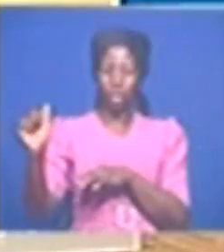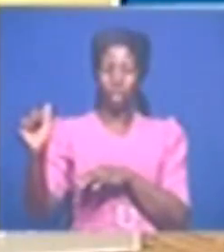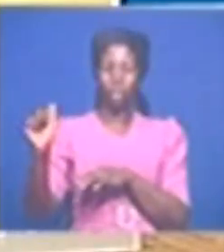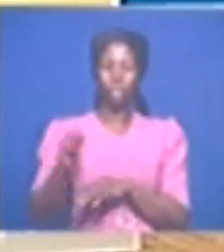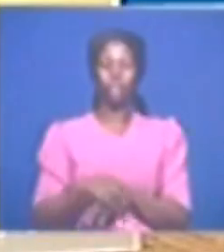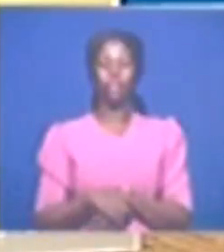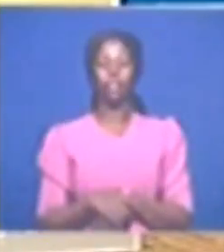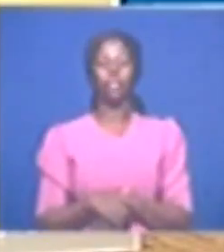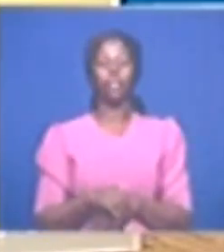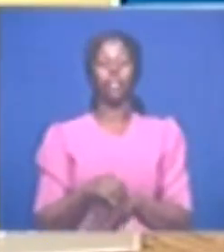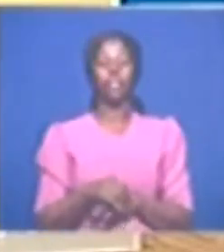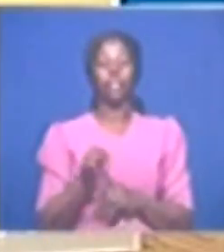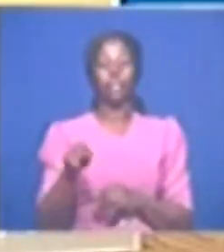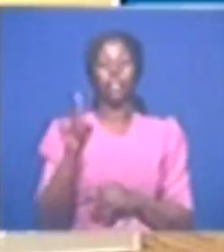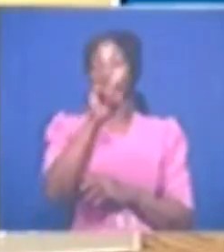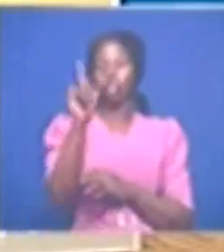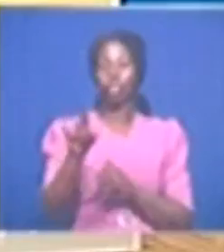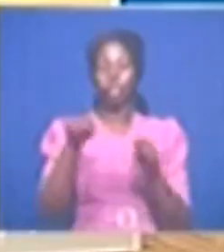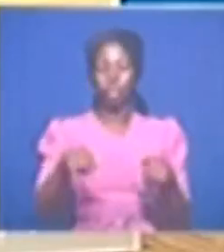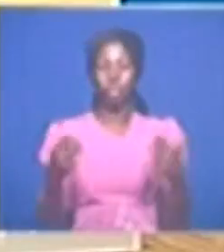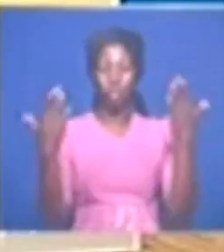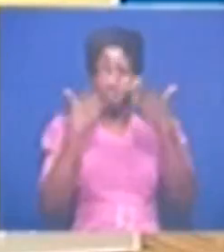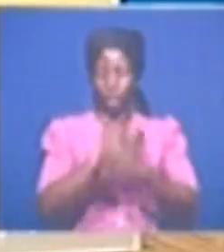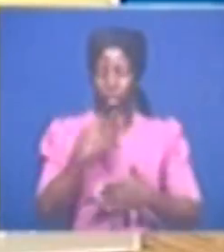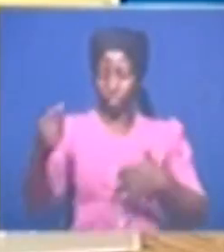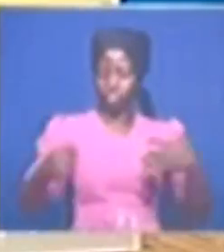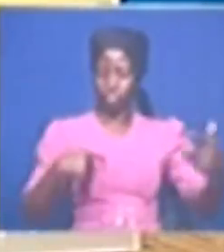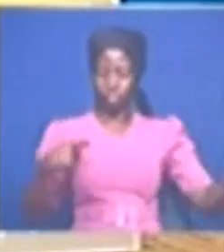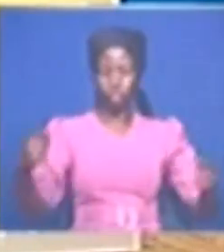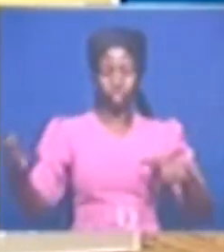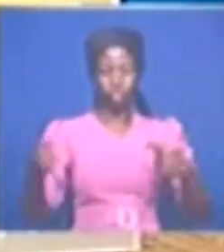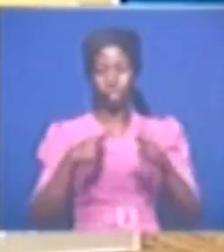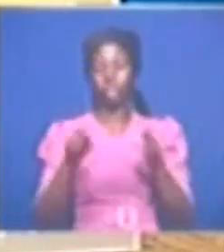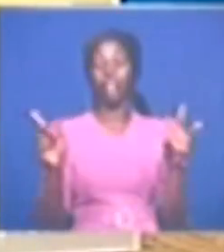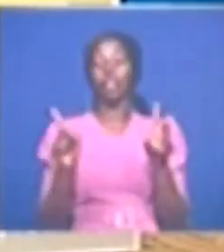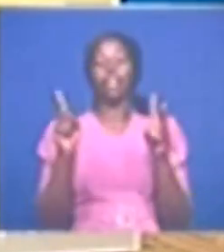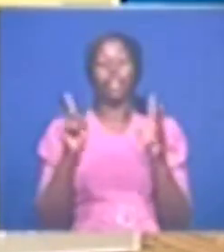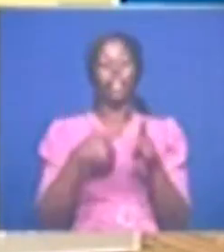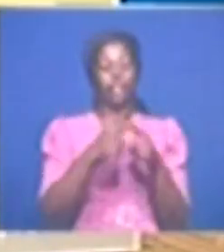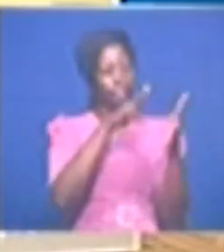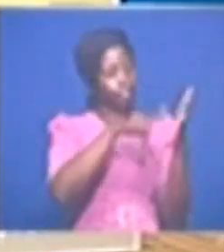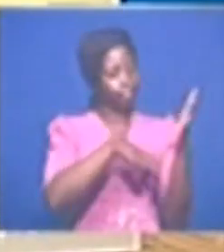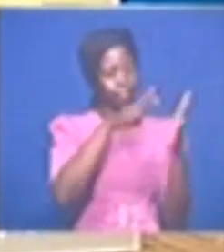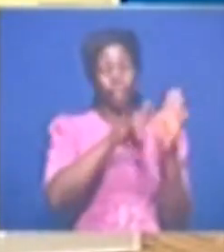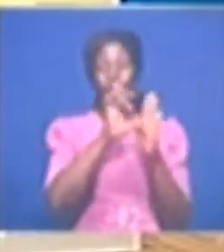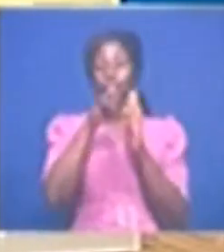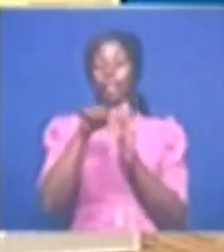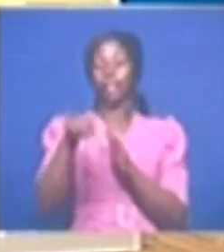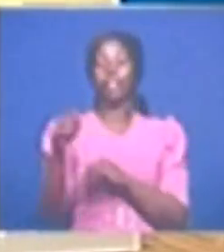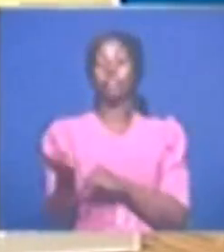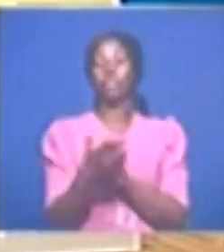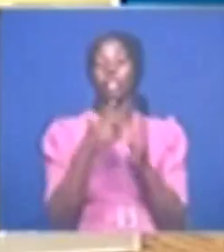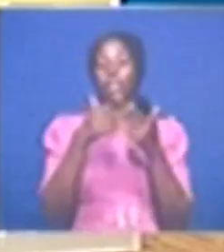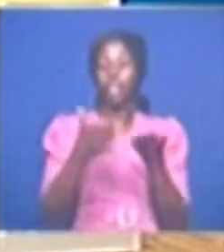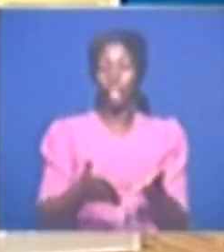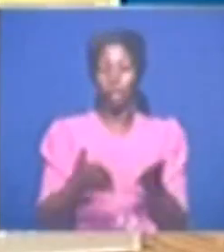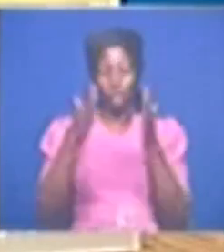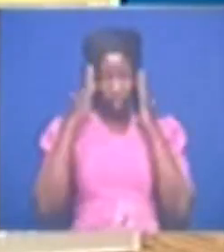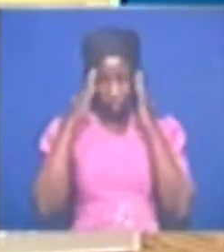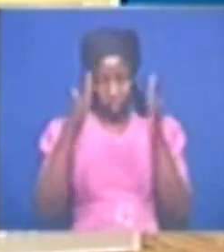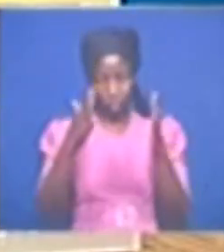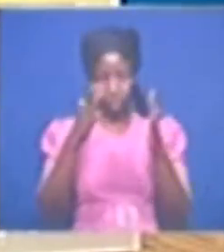Management? That is the question tonight. Begin sending in your responses. I will be sampling them later on in this broadcast. But for now, let's focus on